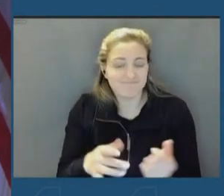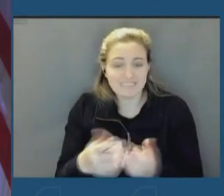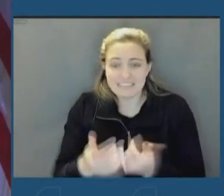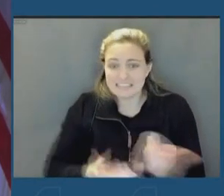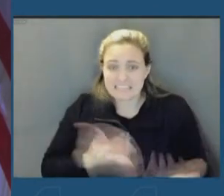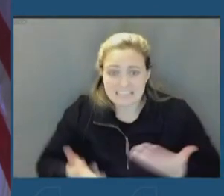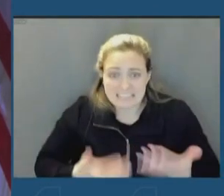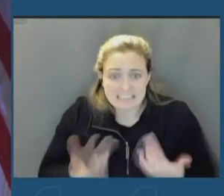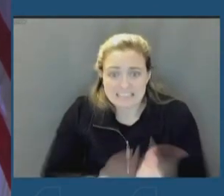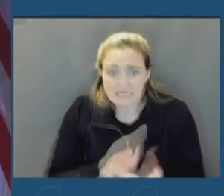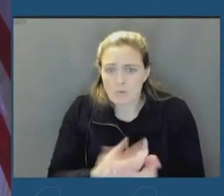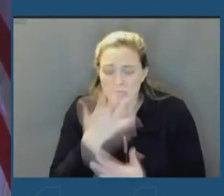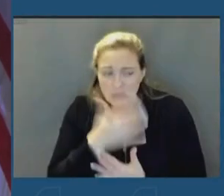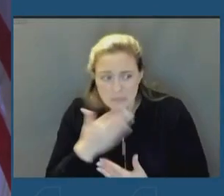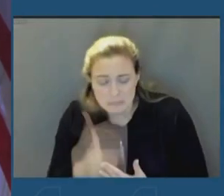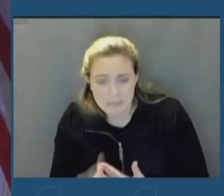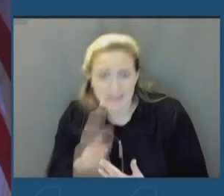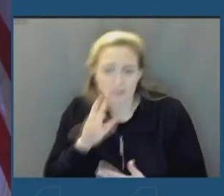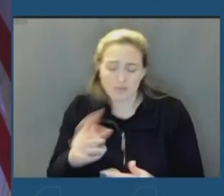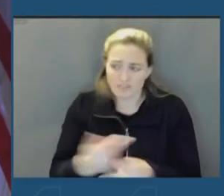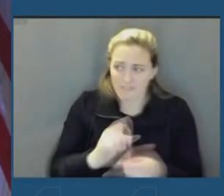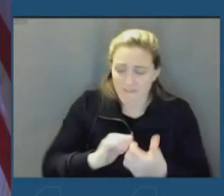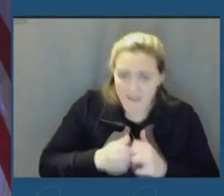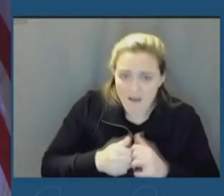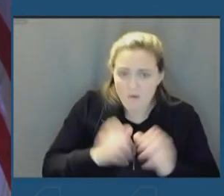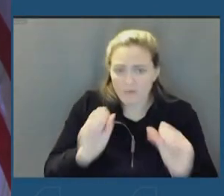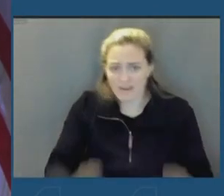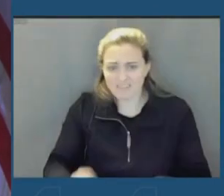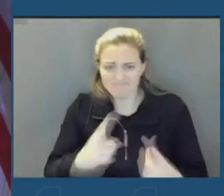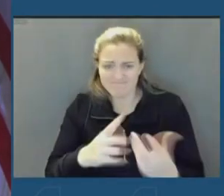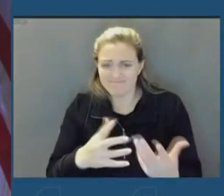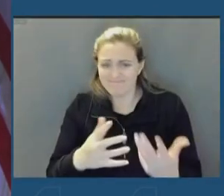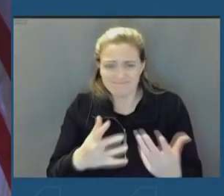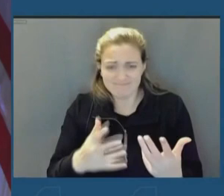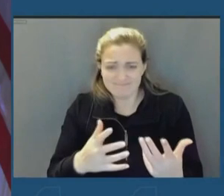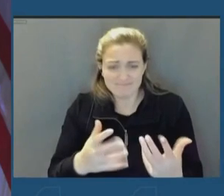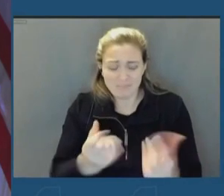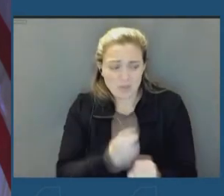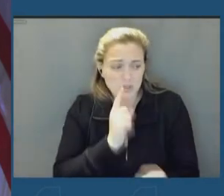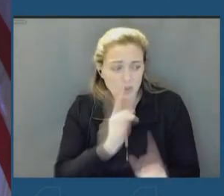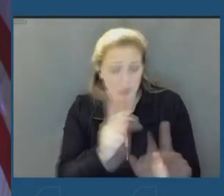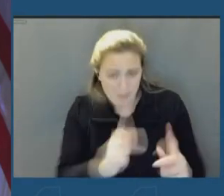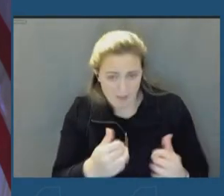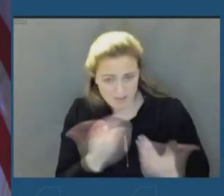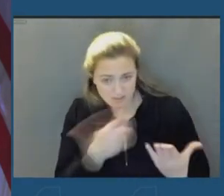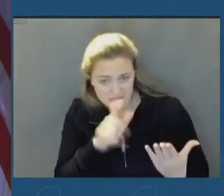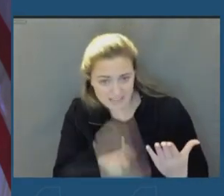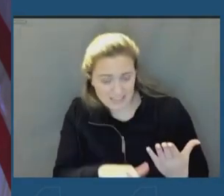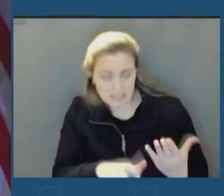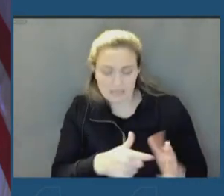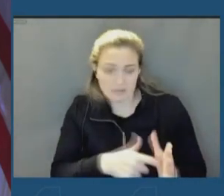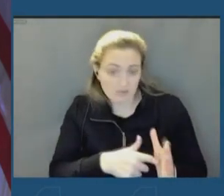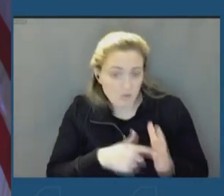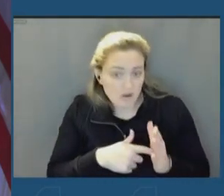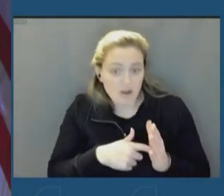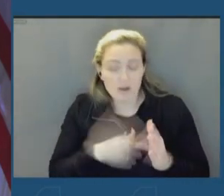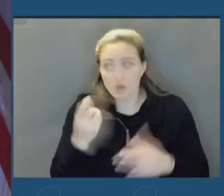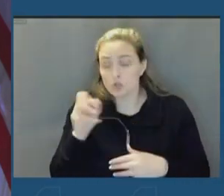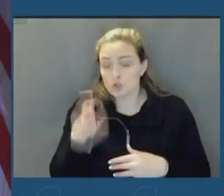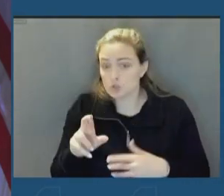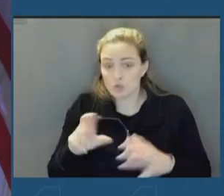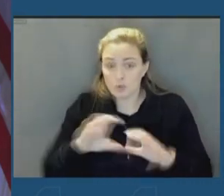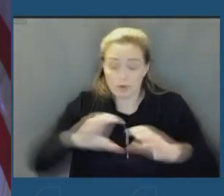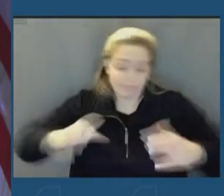really looking bad, you found a way to get people the service they need, even if it required a super task force